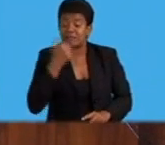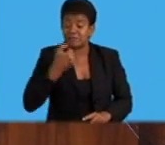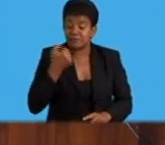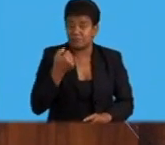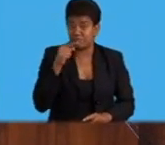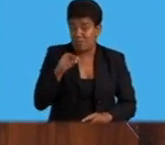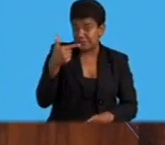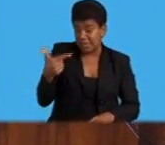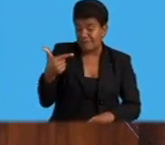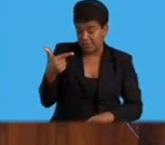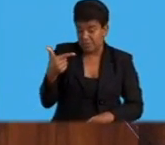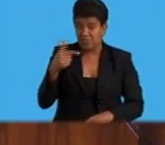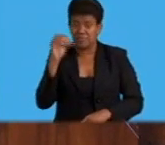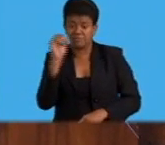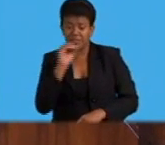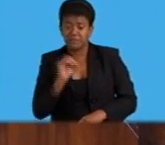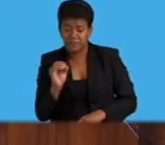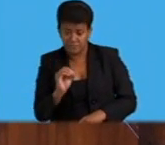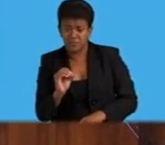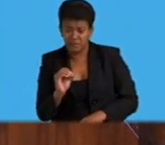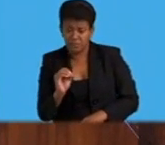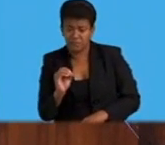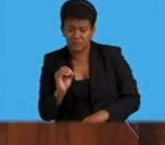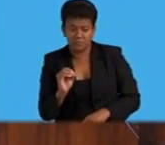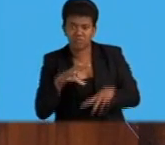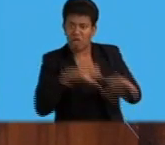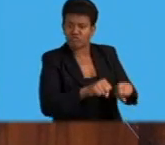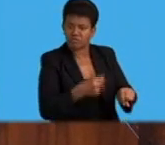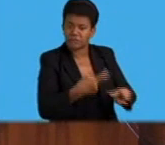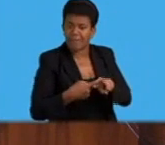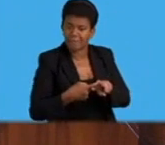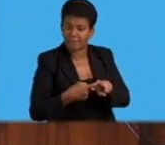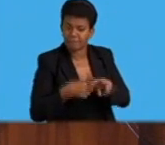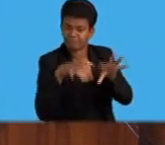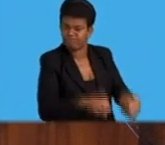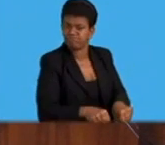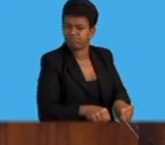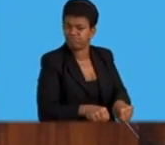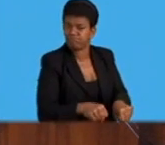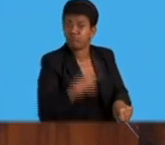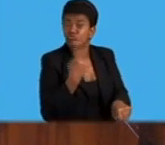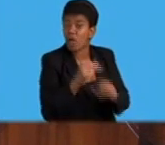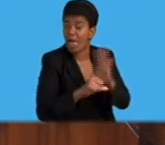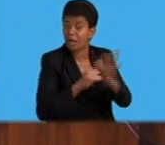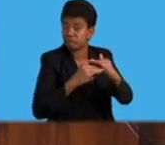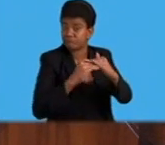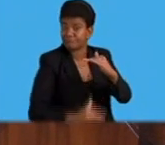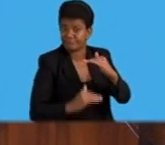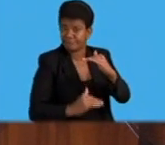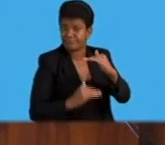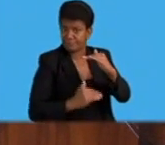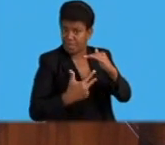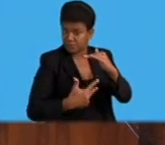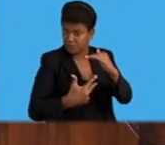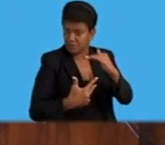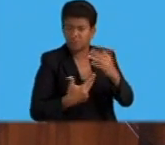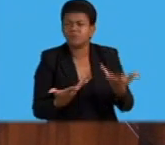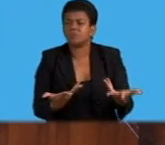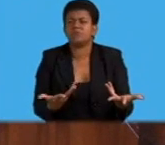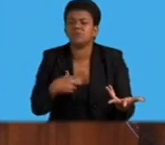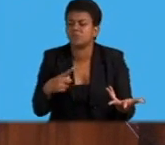116.7%, abduction of person under 18 years of age with intent to have carnal